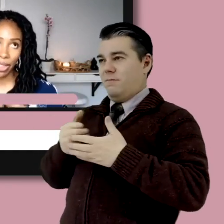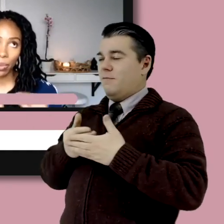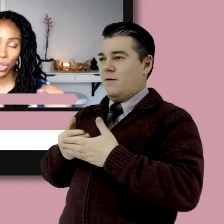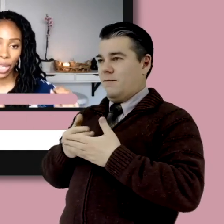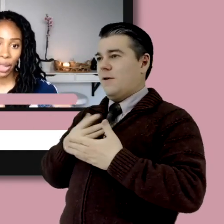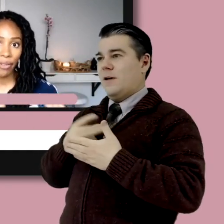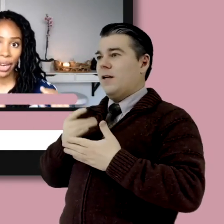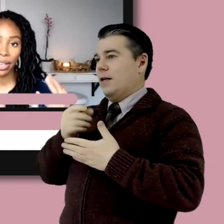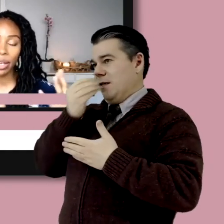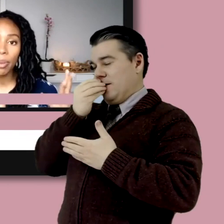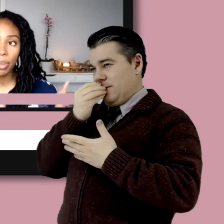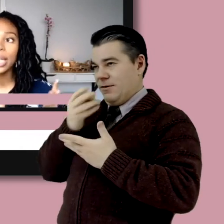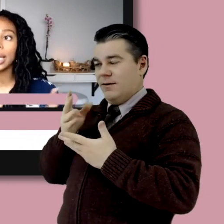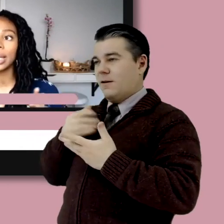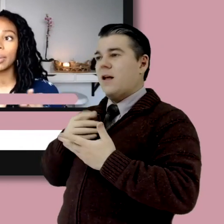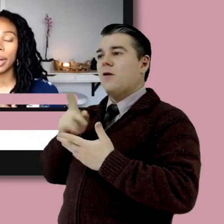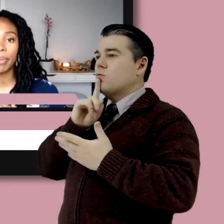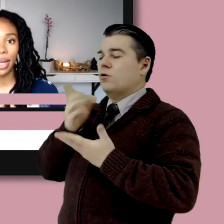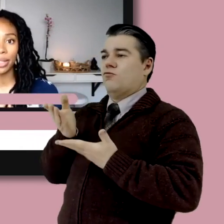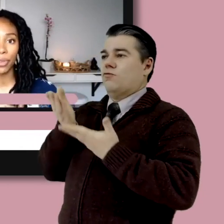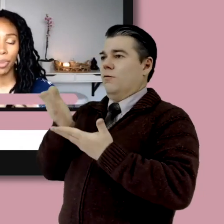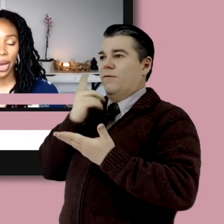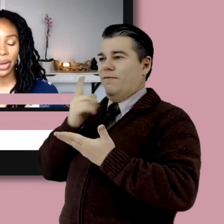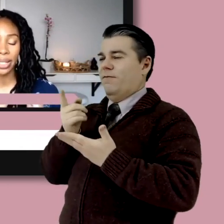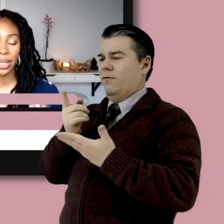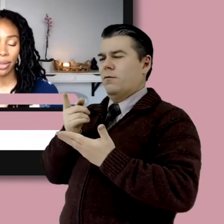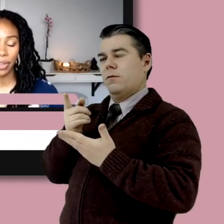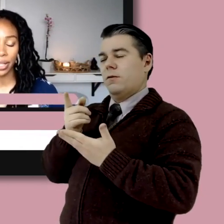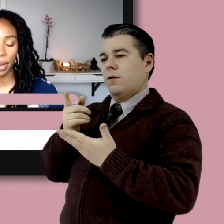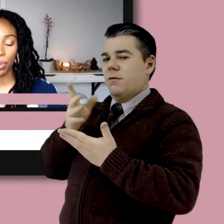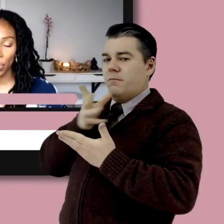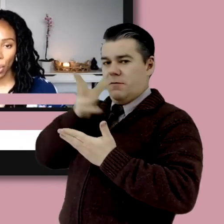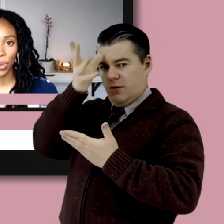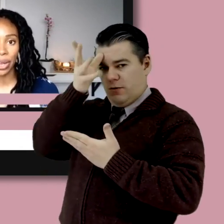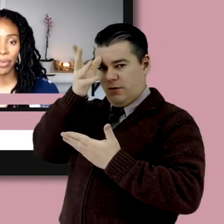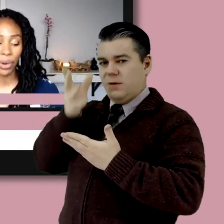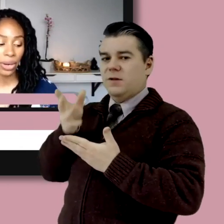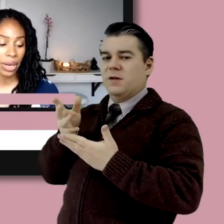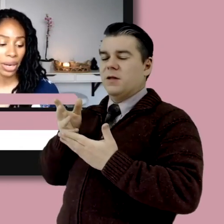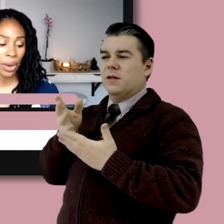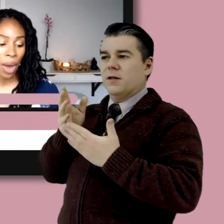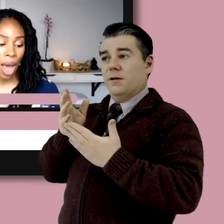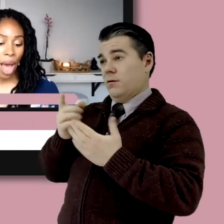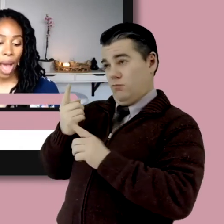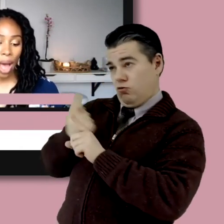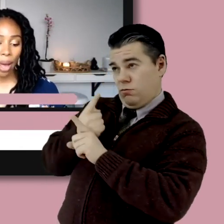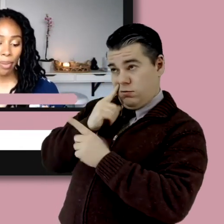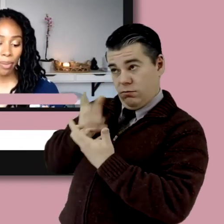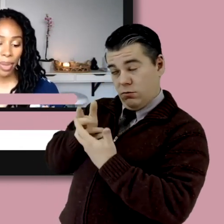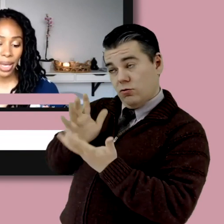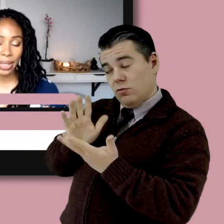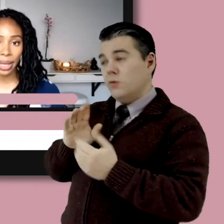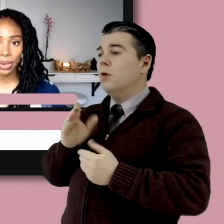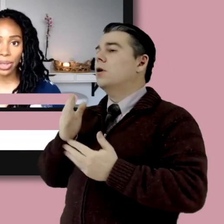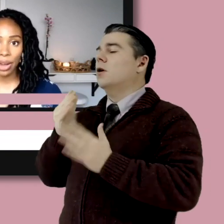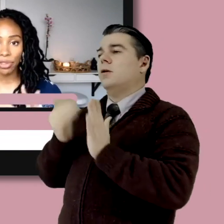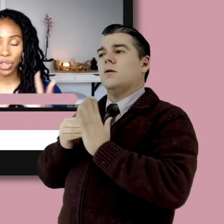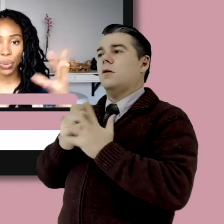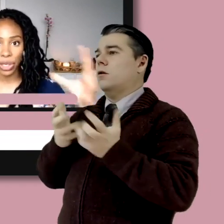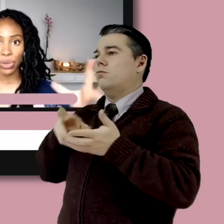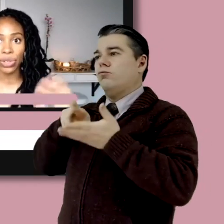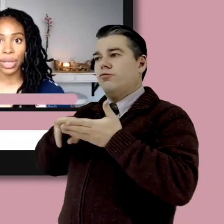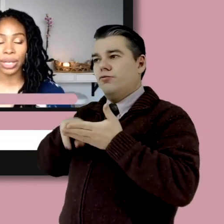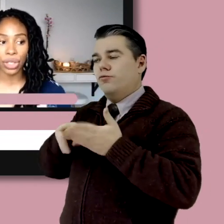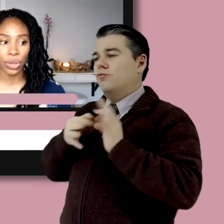weaning method, which I love and I completely recommend for parents if it's appropriate for your kiddo. Because again, there's a lot of